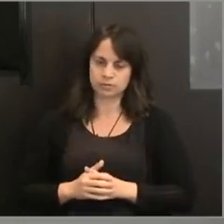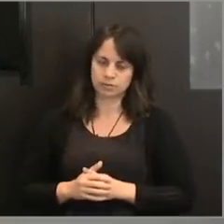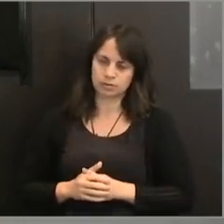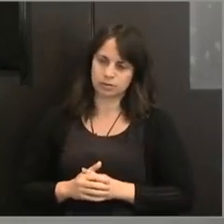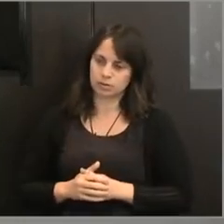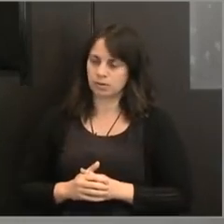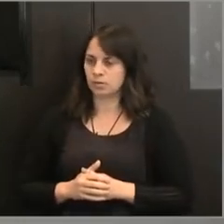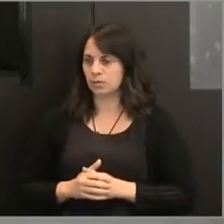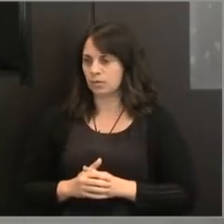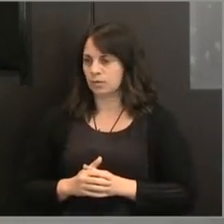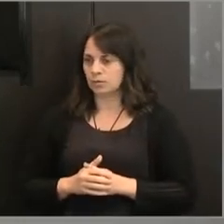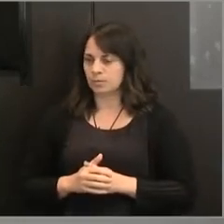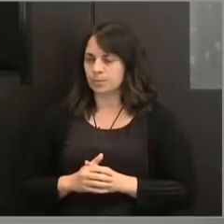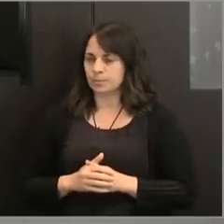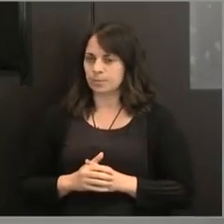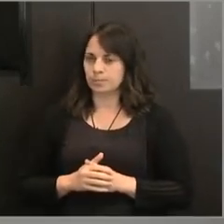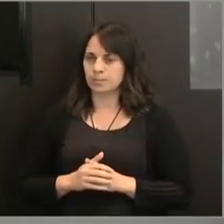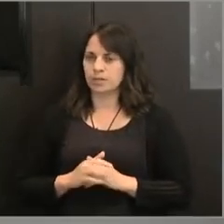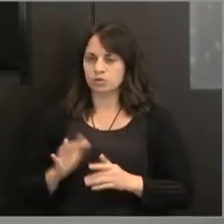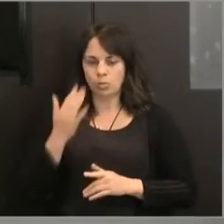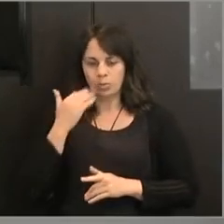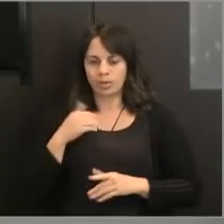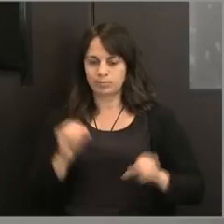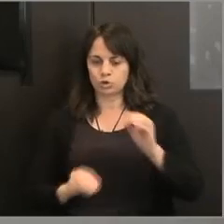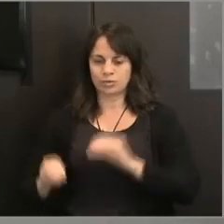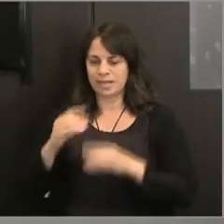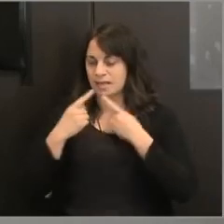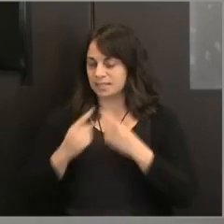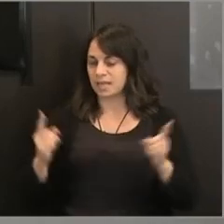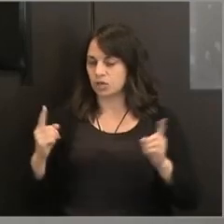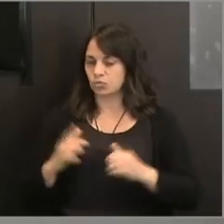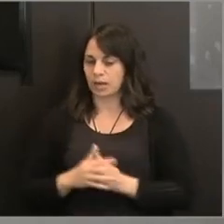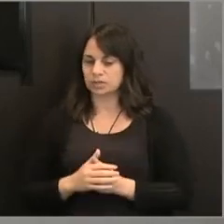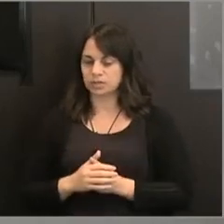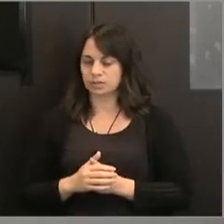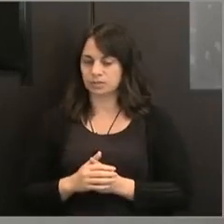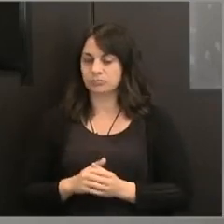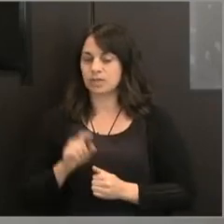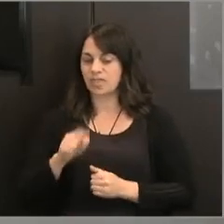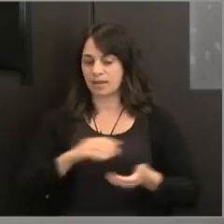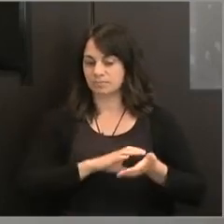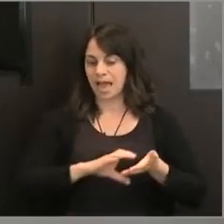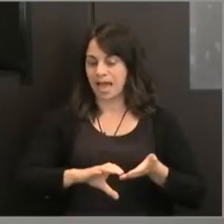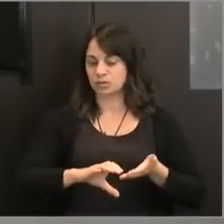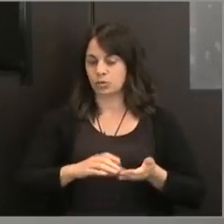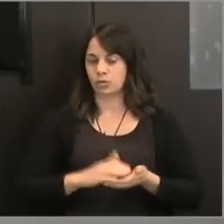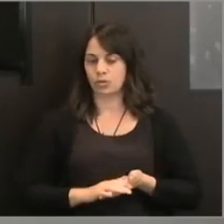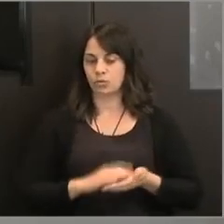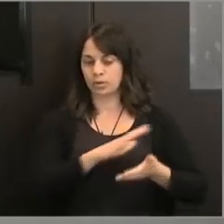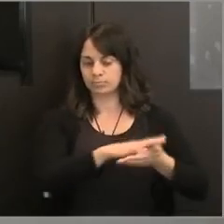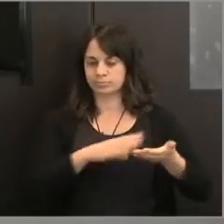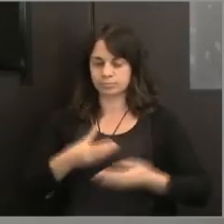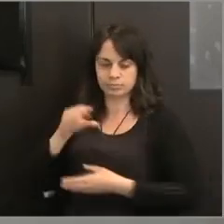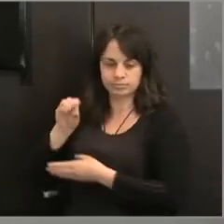And so what we did in the drafting of the Declaration, we took that article and just